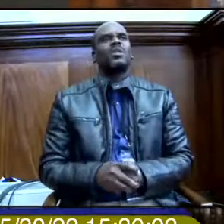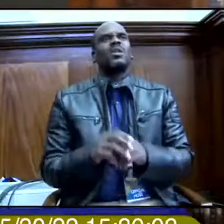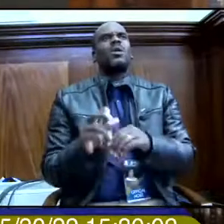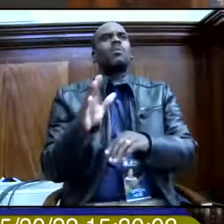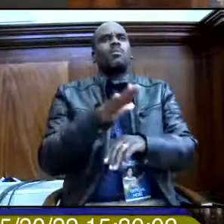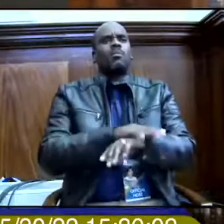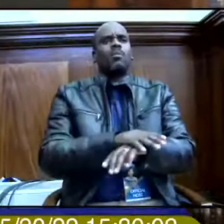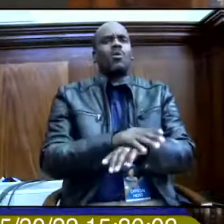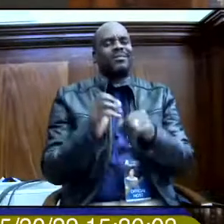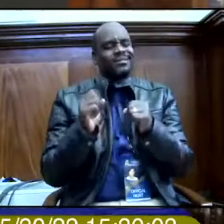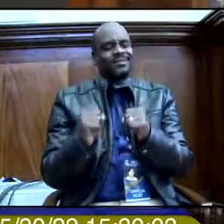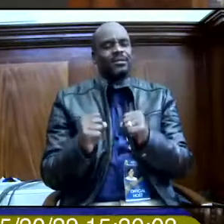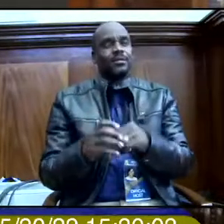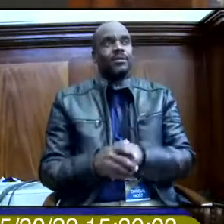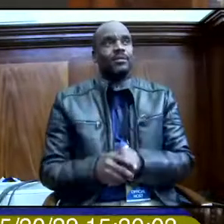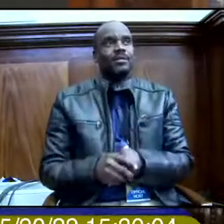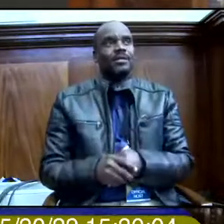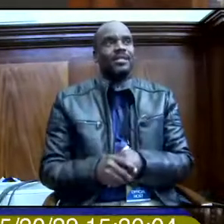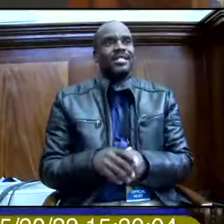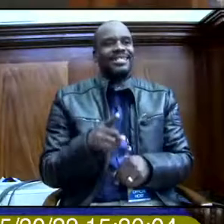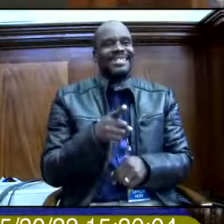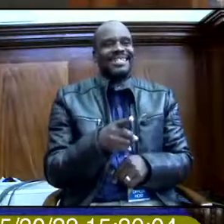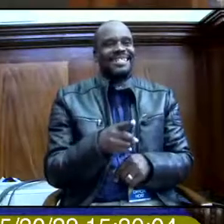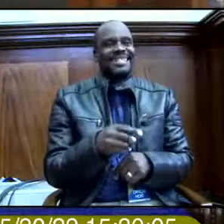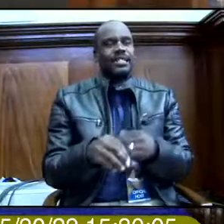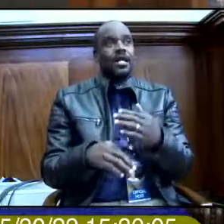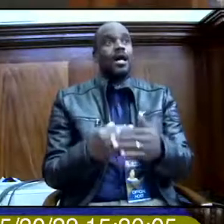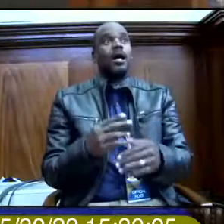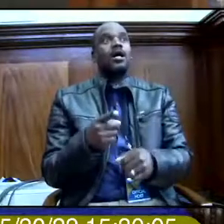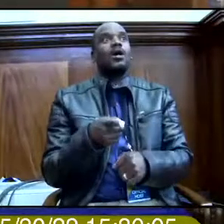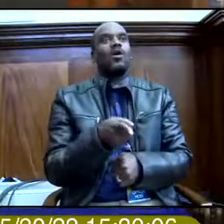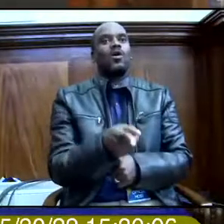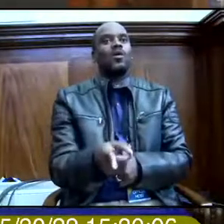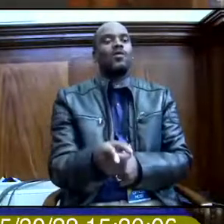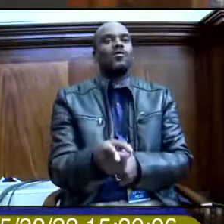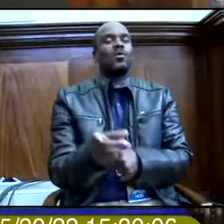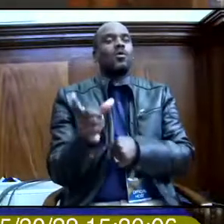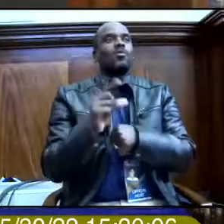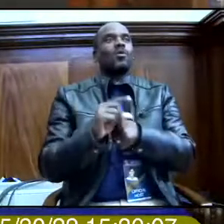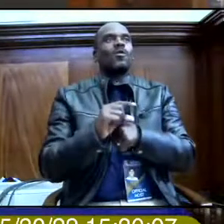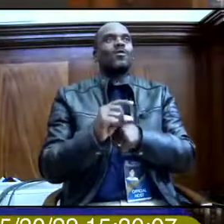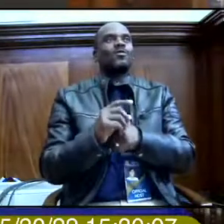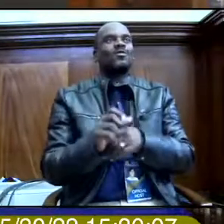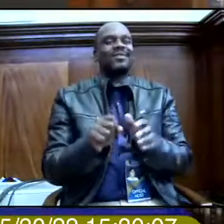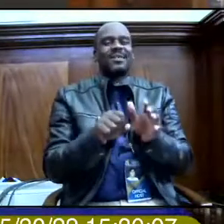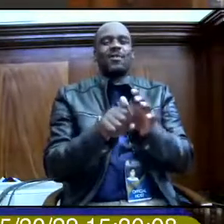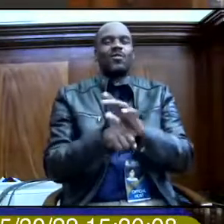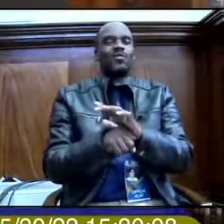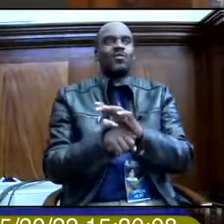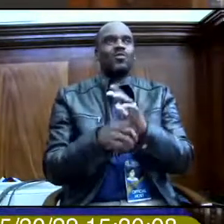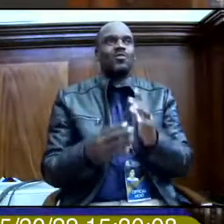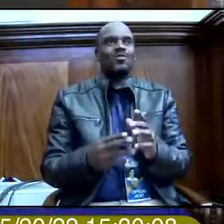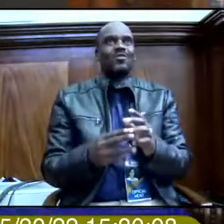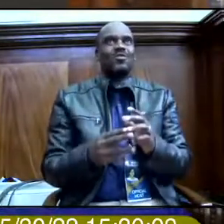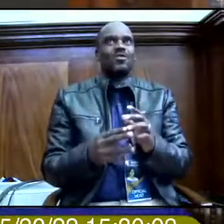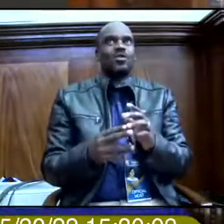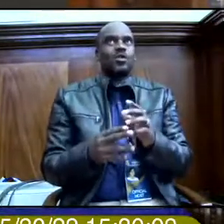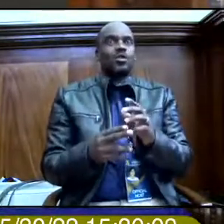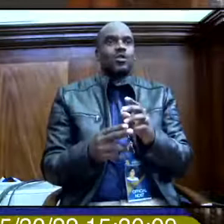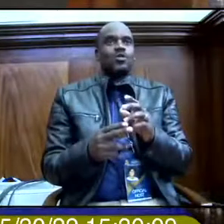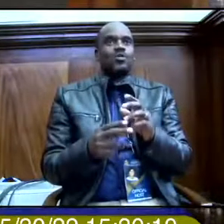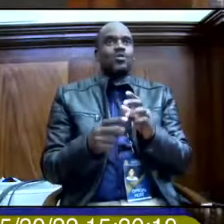difficult it is agent to hold profit outflows and fully audit external